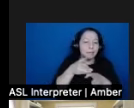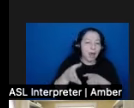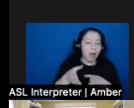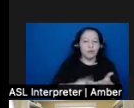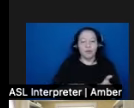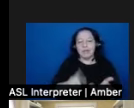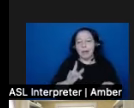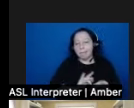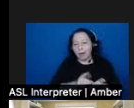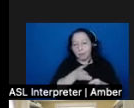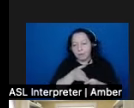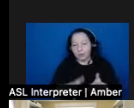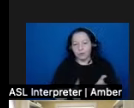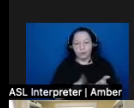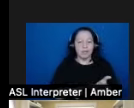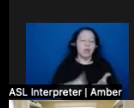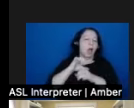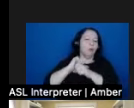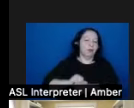healers and spiritual guides. And